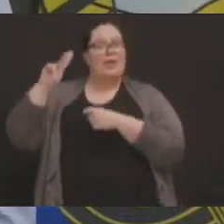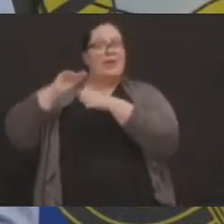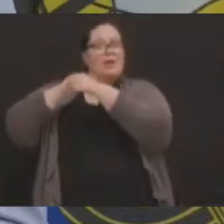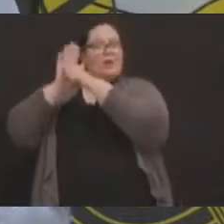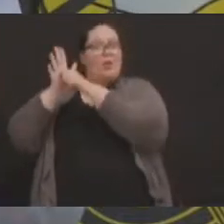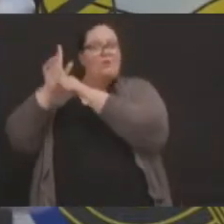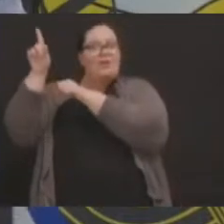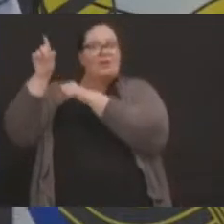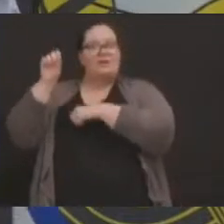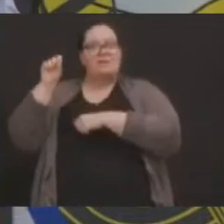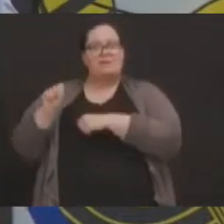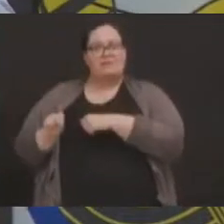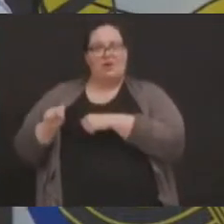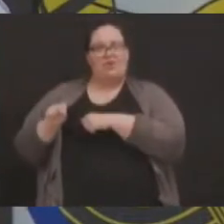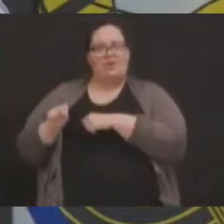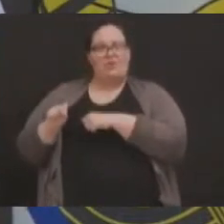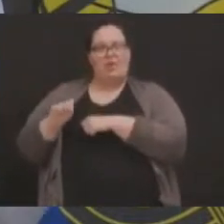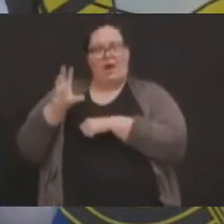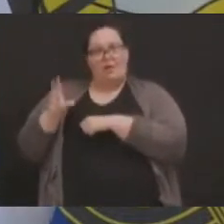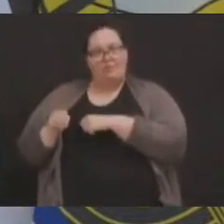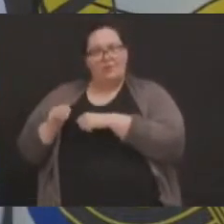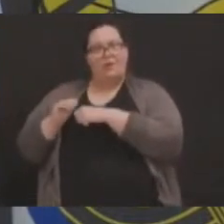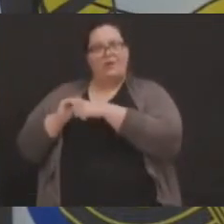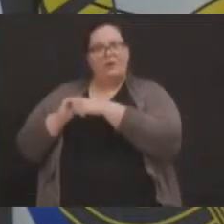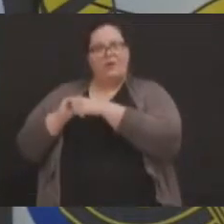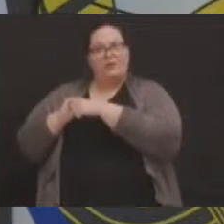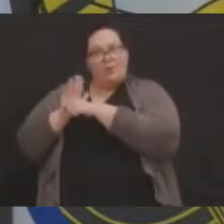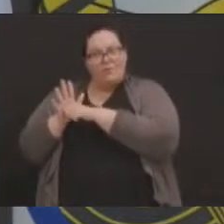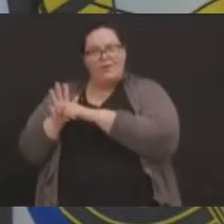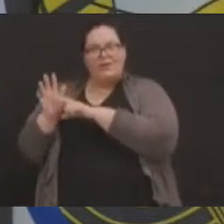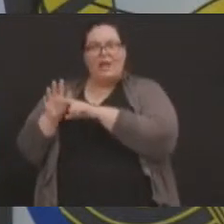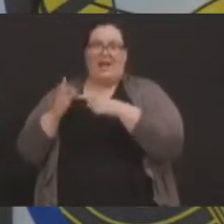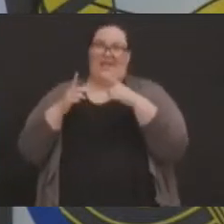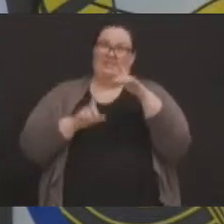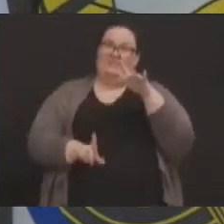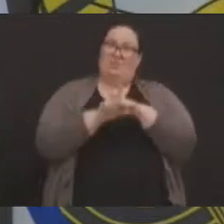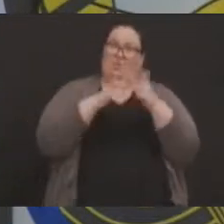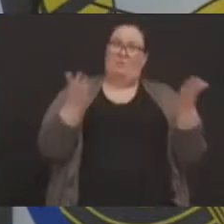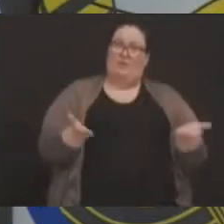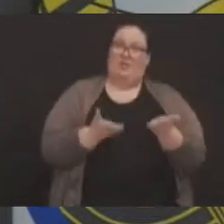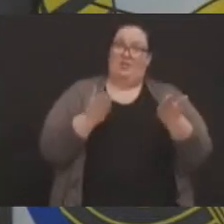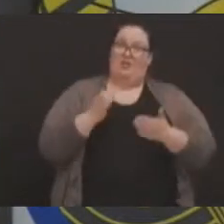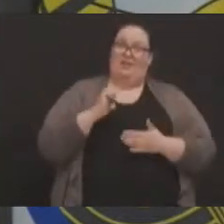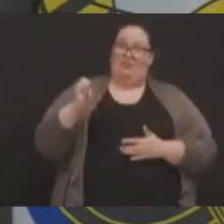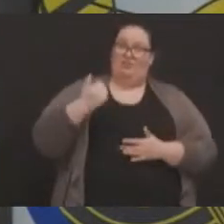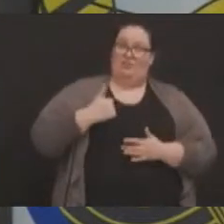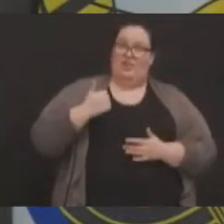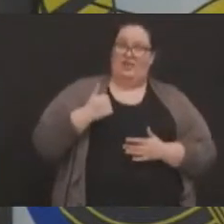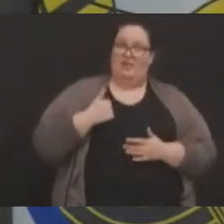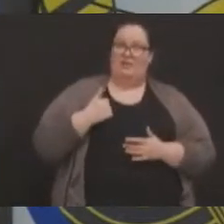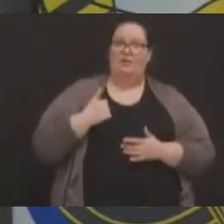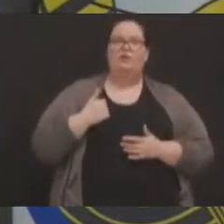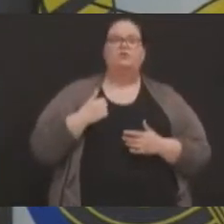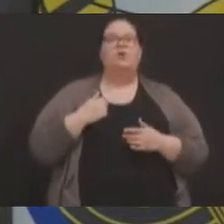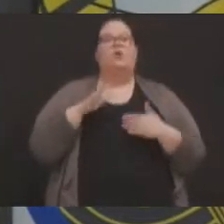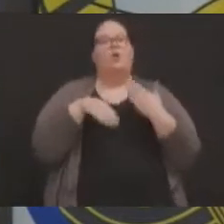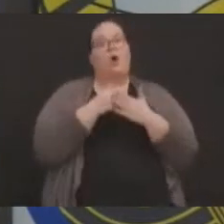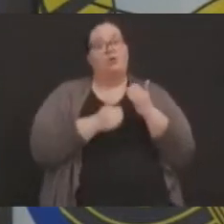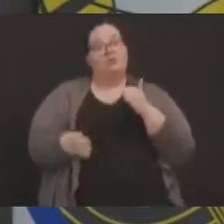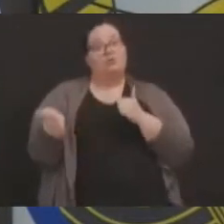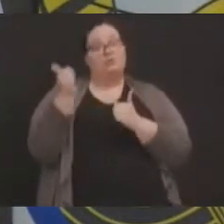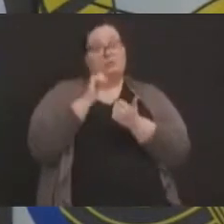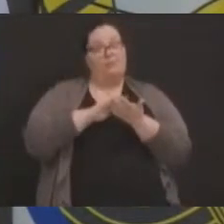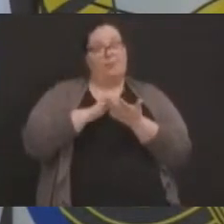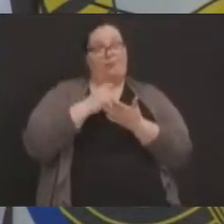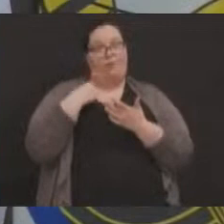all the chief medical officers of health, and I can tell you that, our conversations around vaccine rollout and how we are all